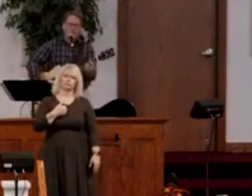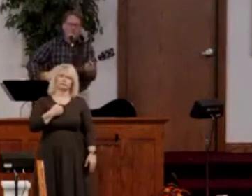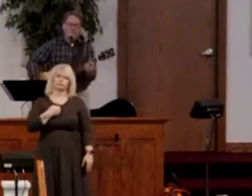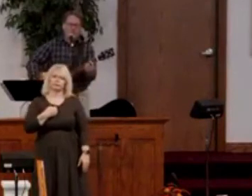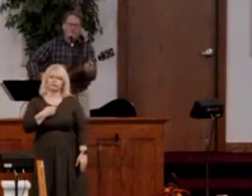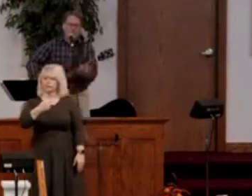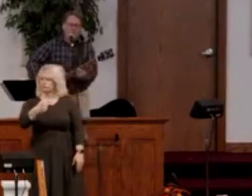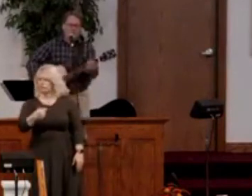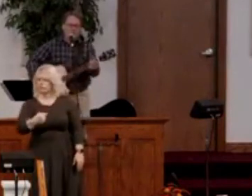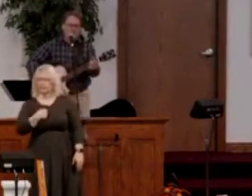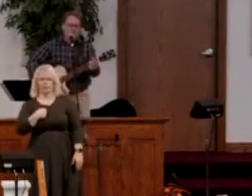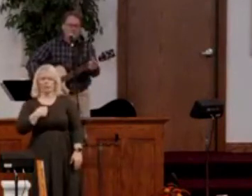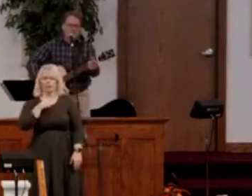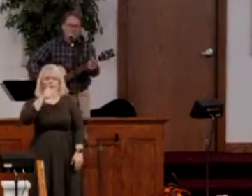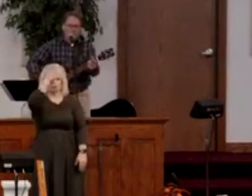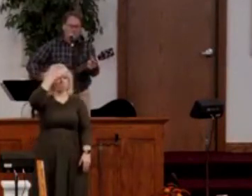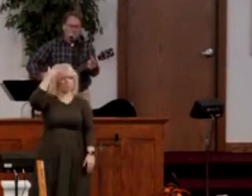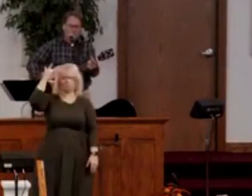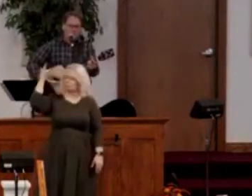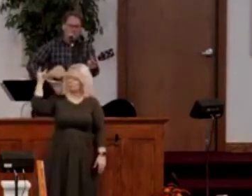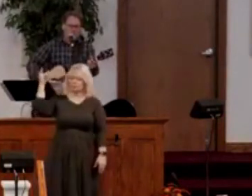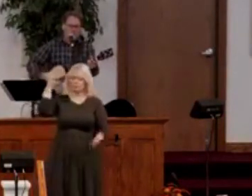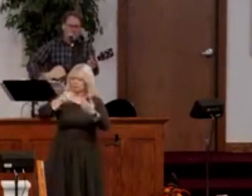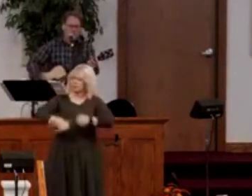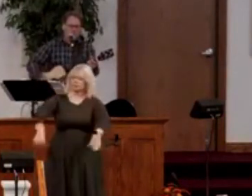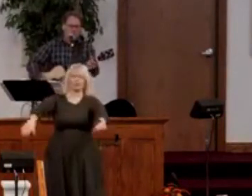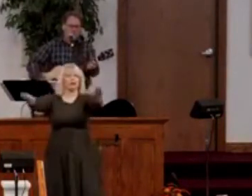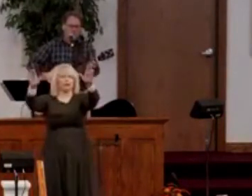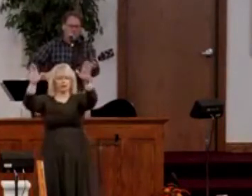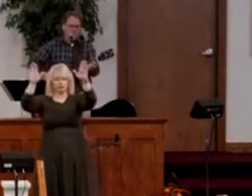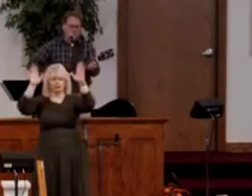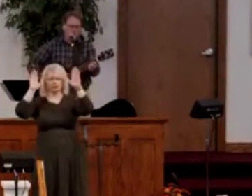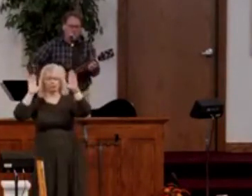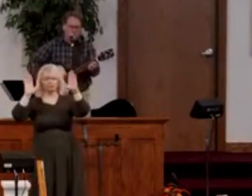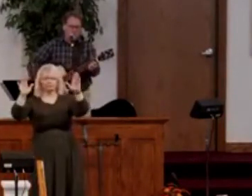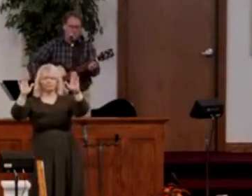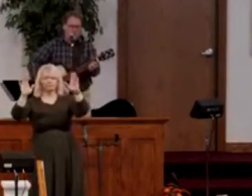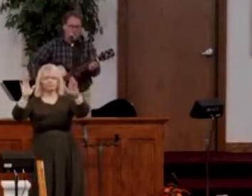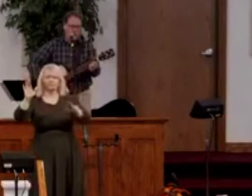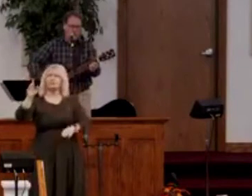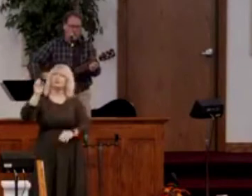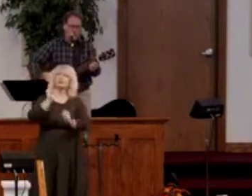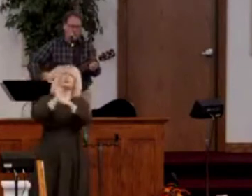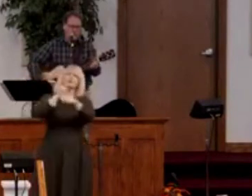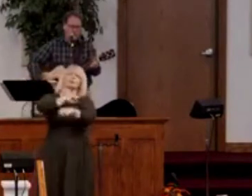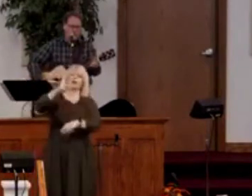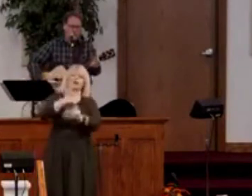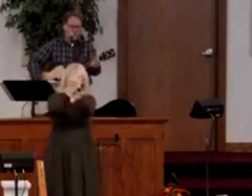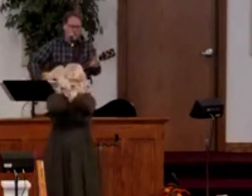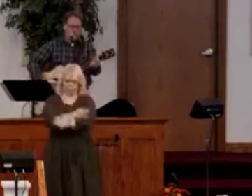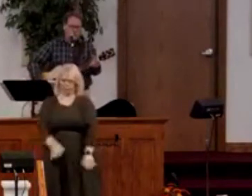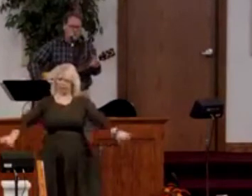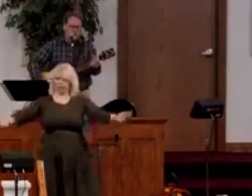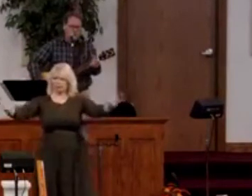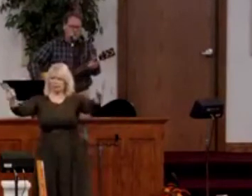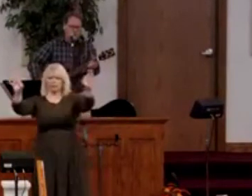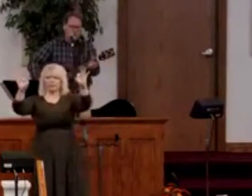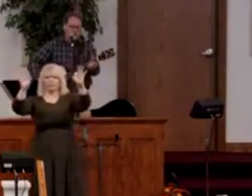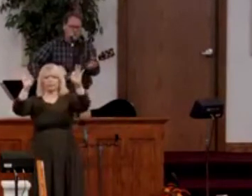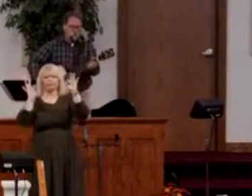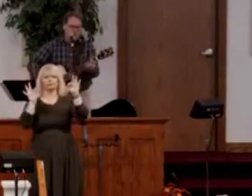I won't take for granted the sacrifice that's setting me free.